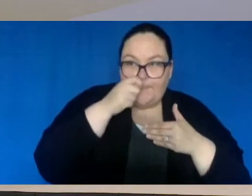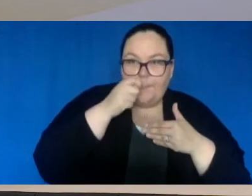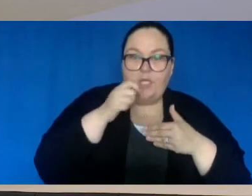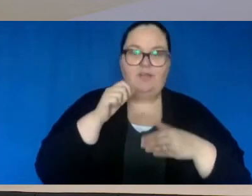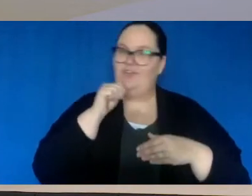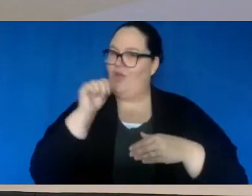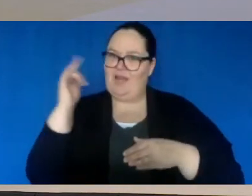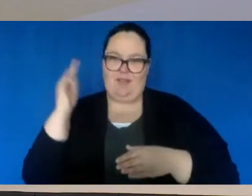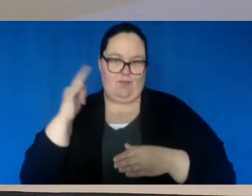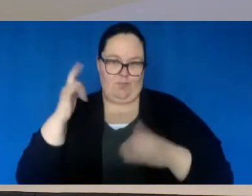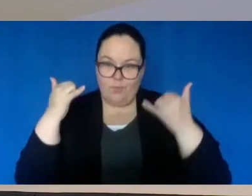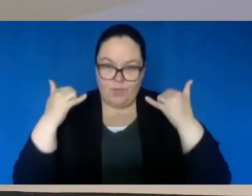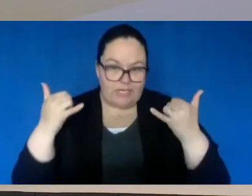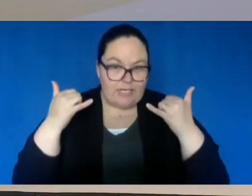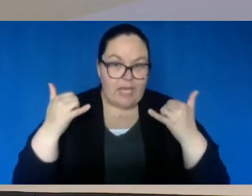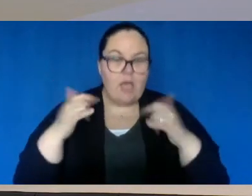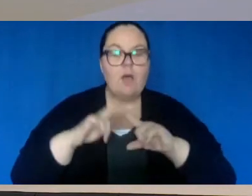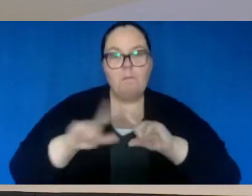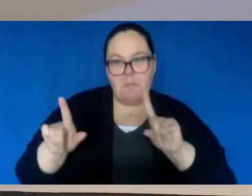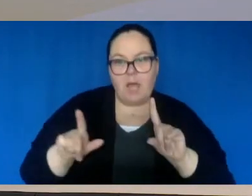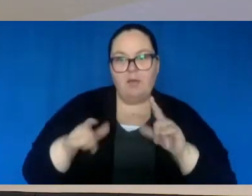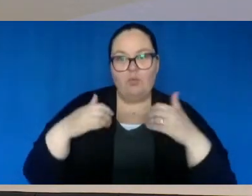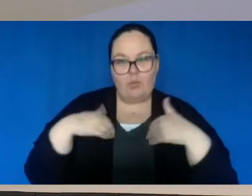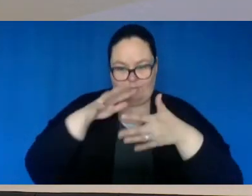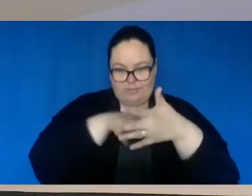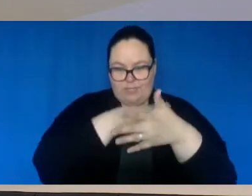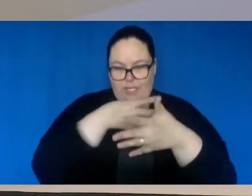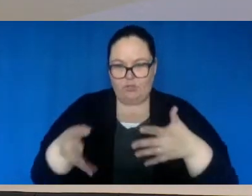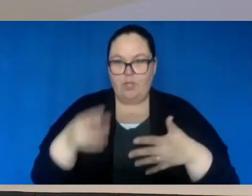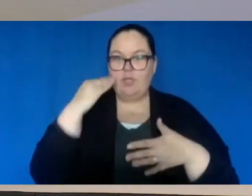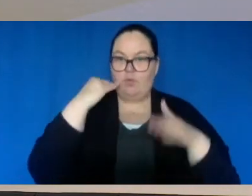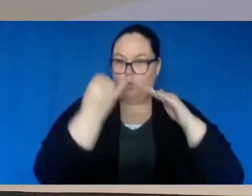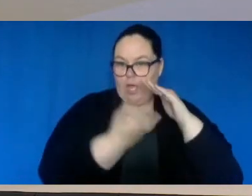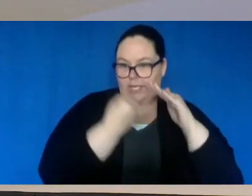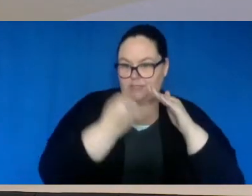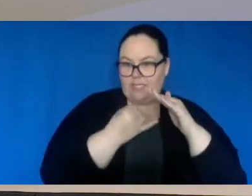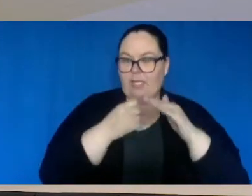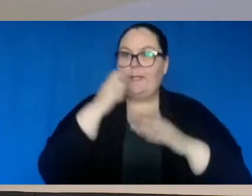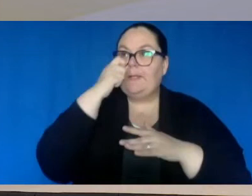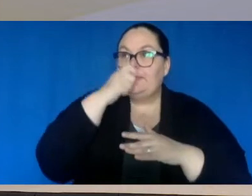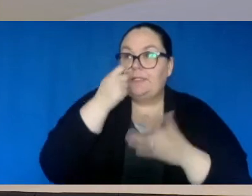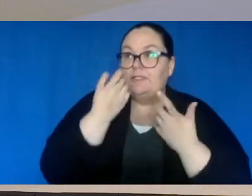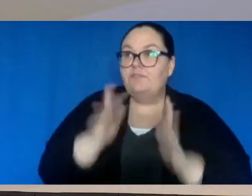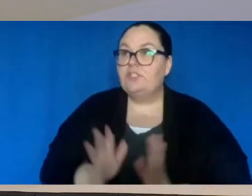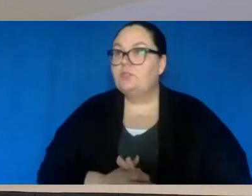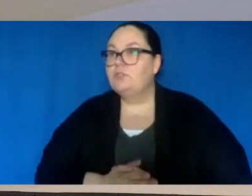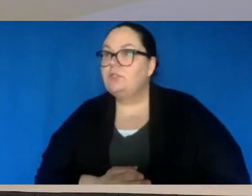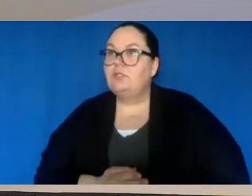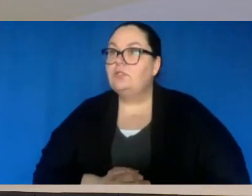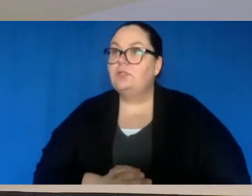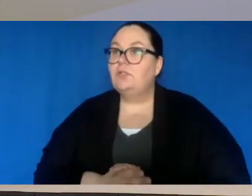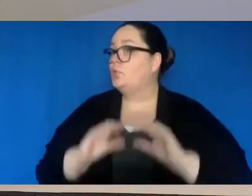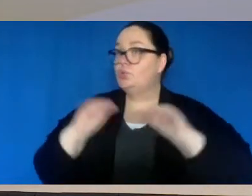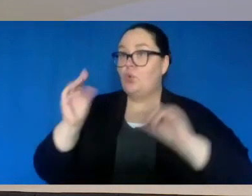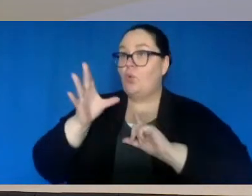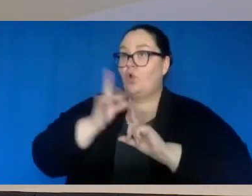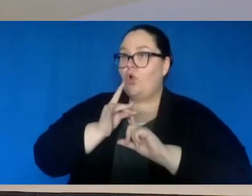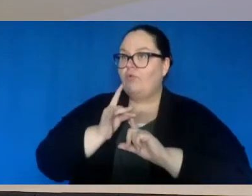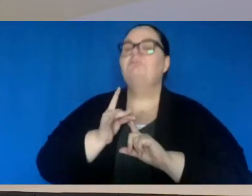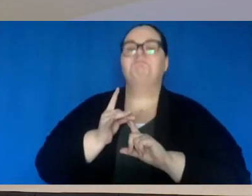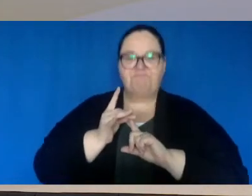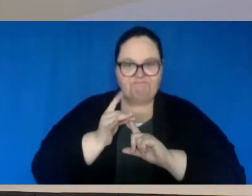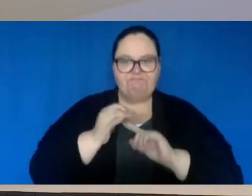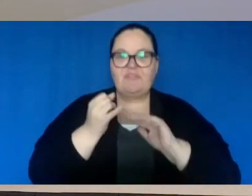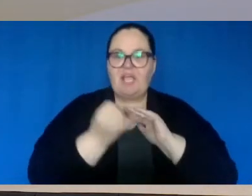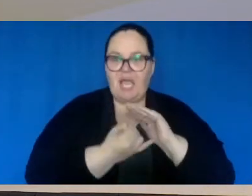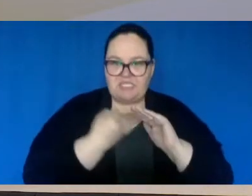airport at this point in time, but they know they isolate until they get their next test or their first test the next day, and they have to remain